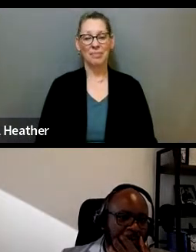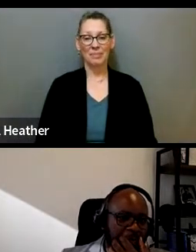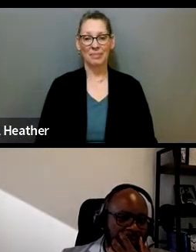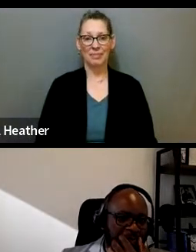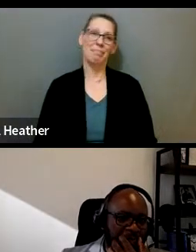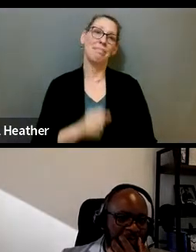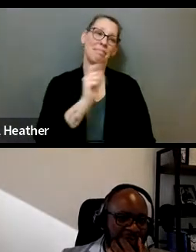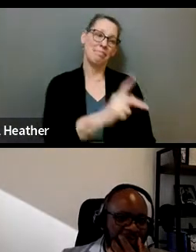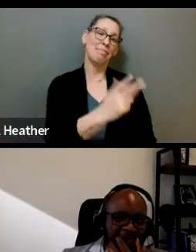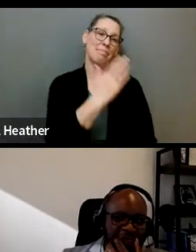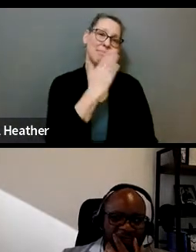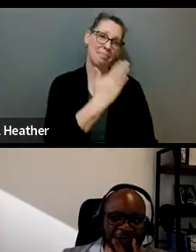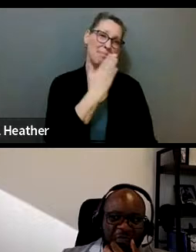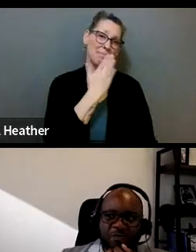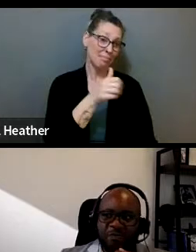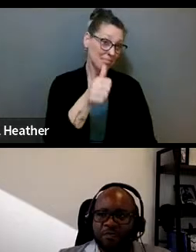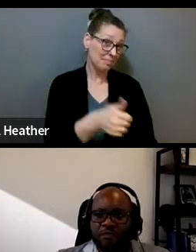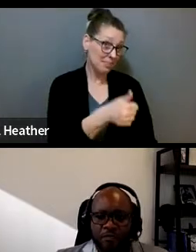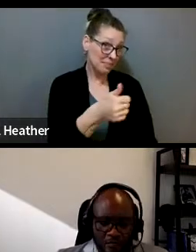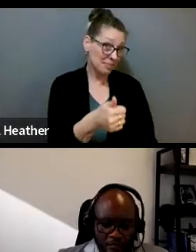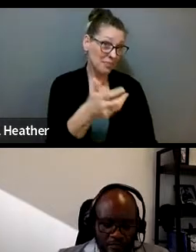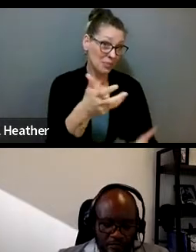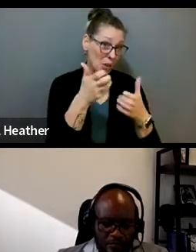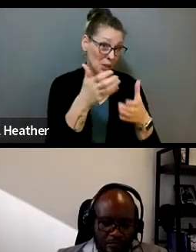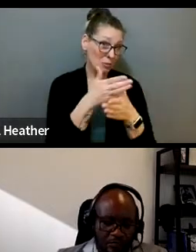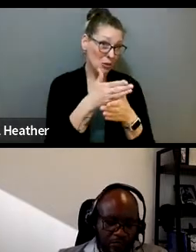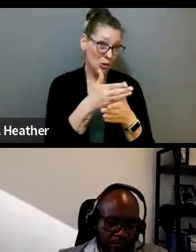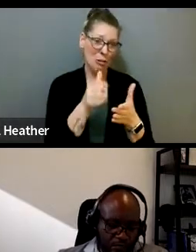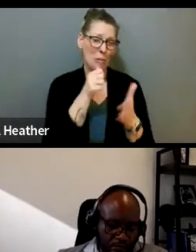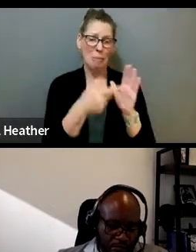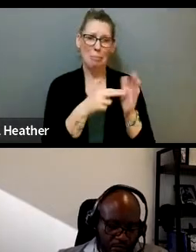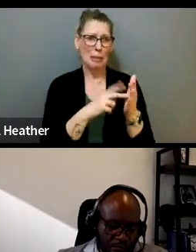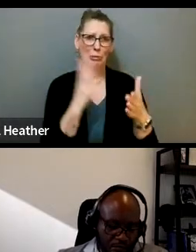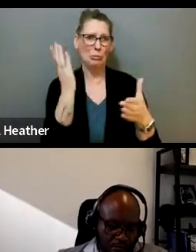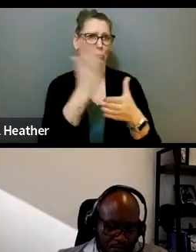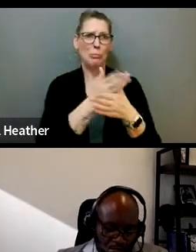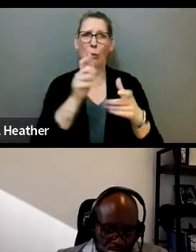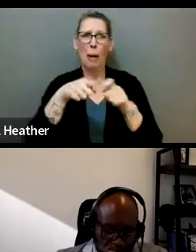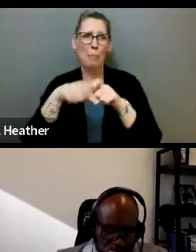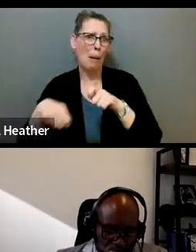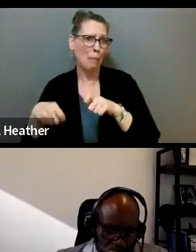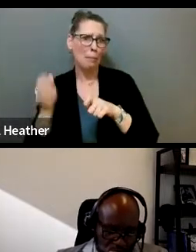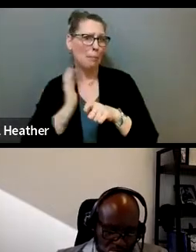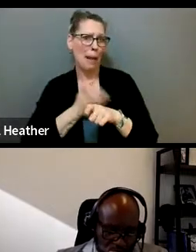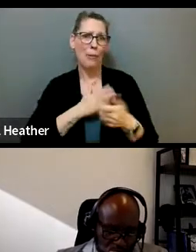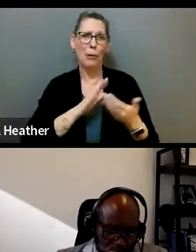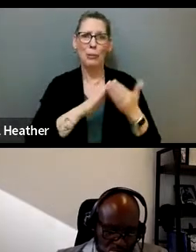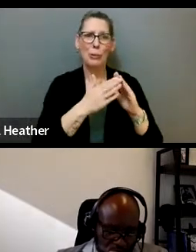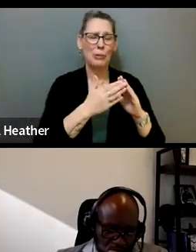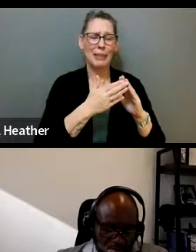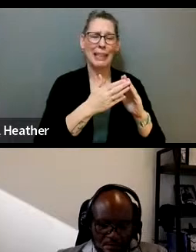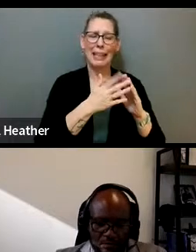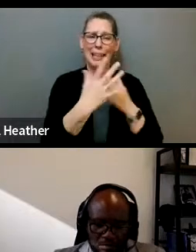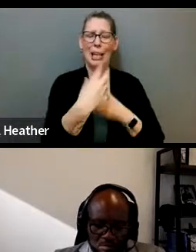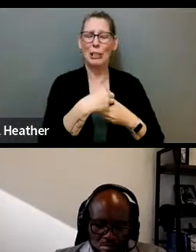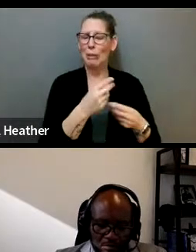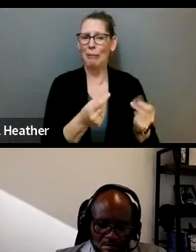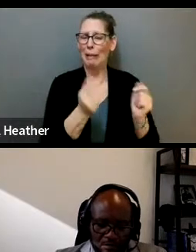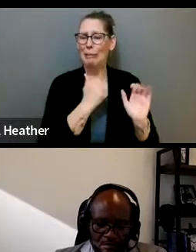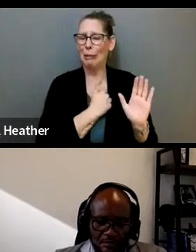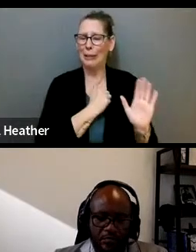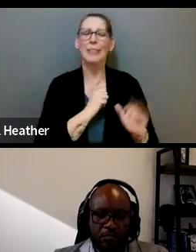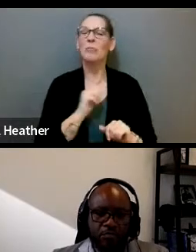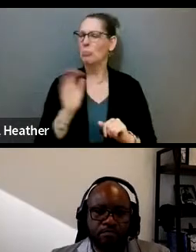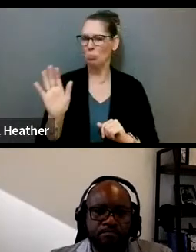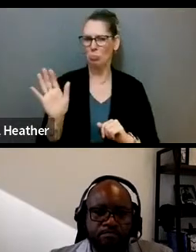Thank you, Salome. Anything else that you want to share? I didn't mean to wrap up our community engagement too quickly. Okay. All